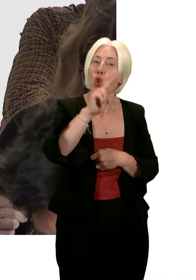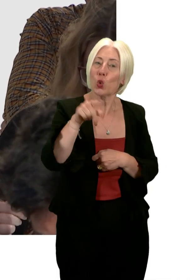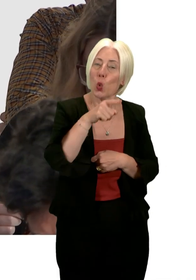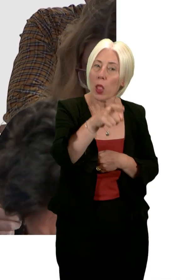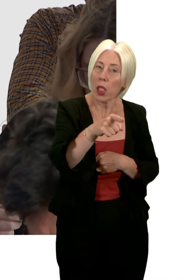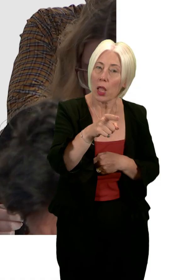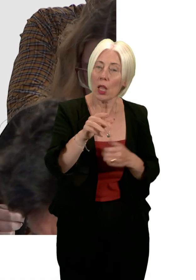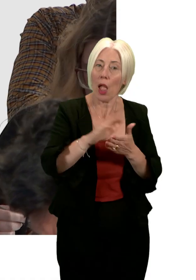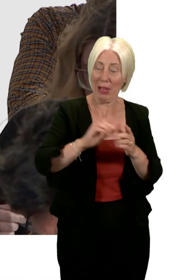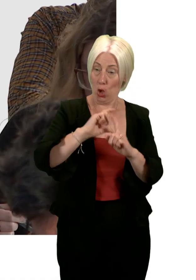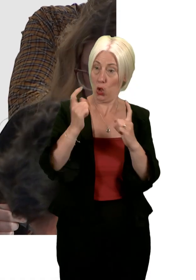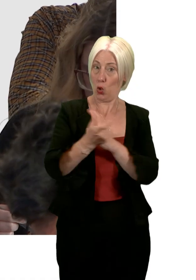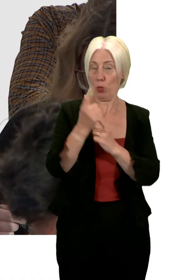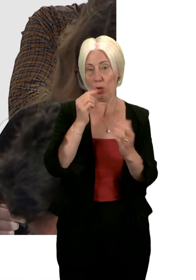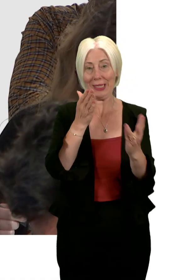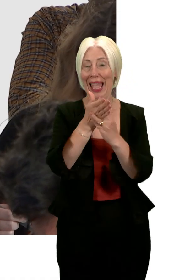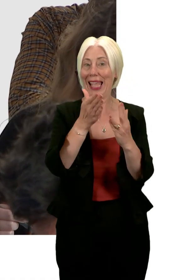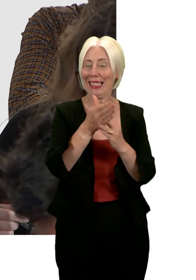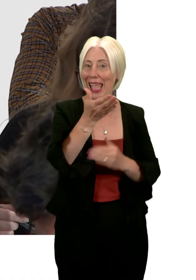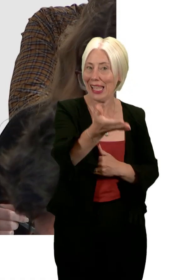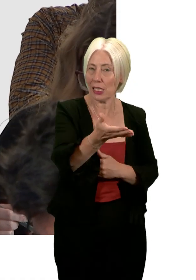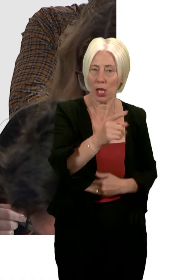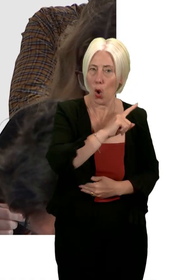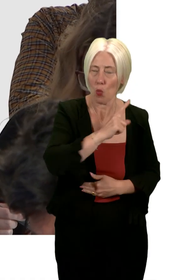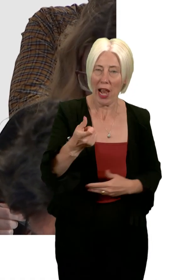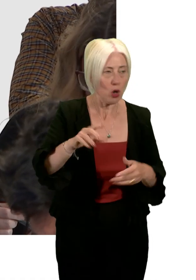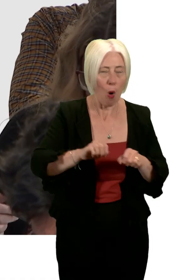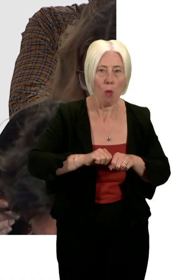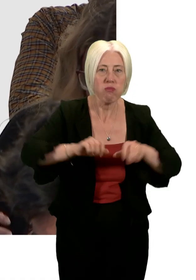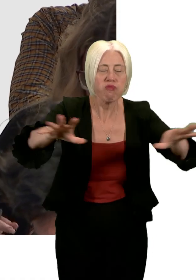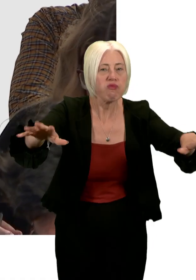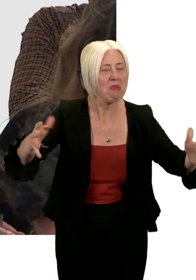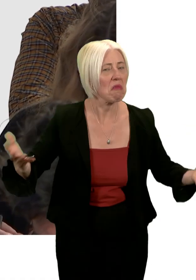to community? And why has that not been rolled out more